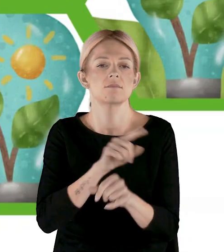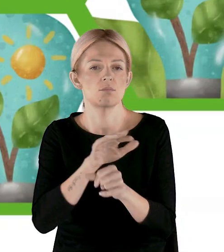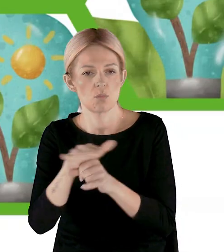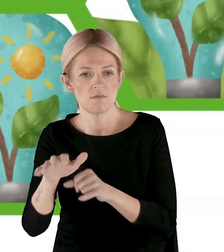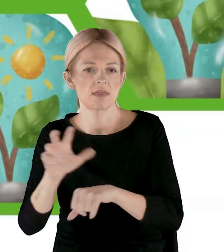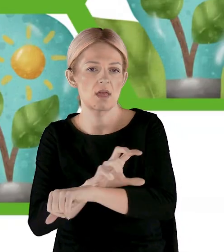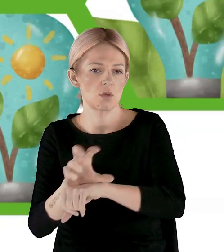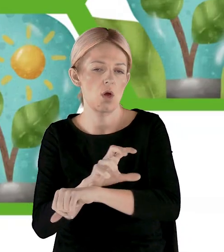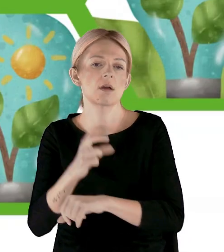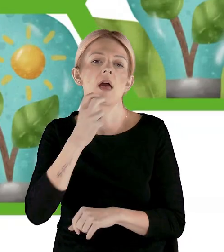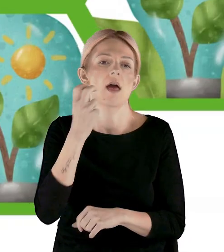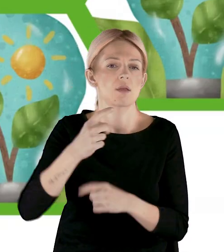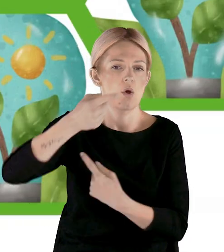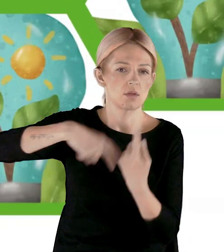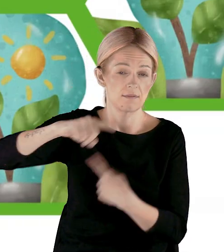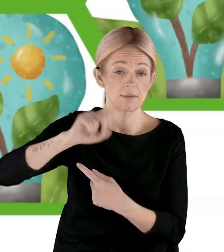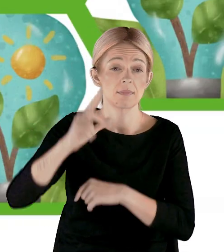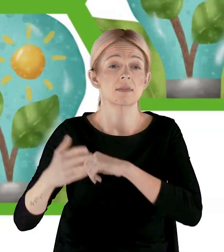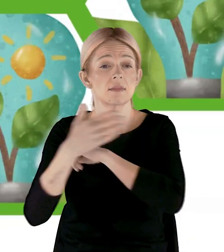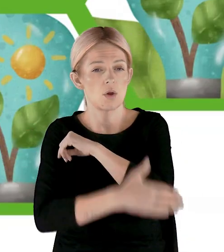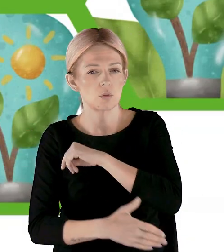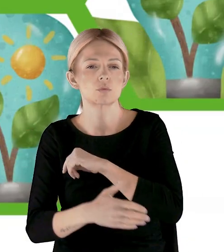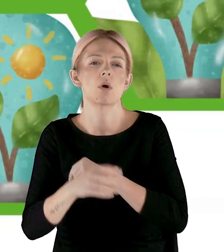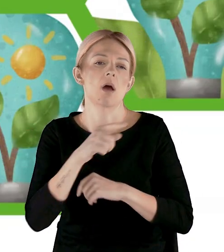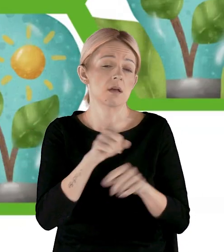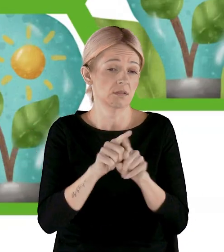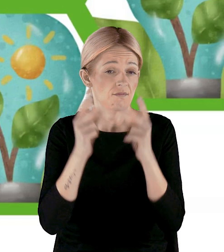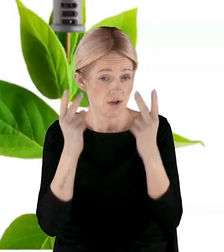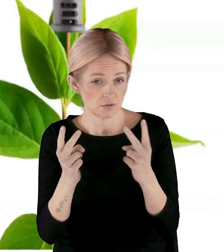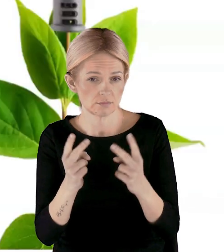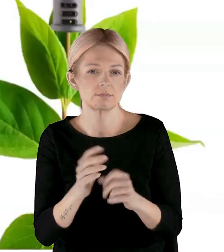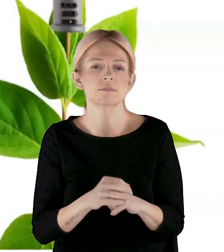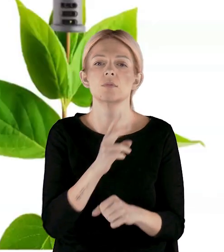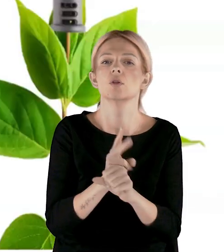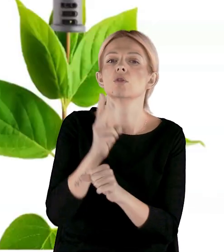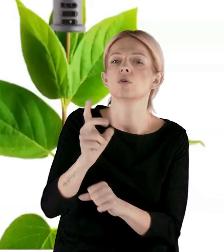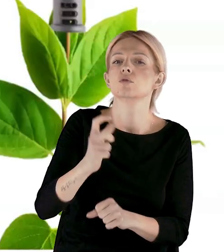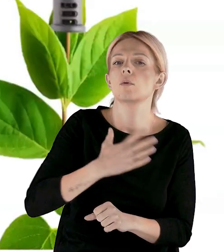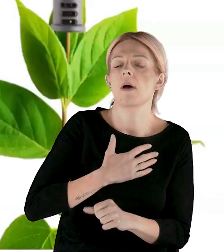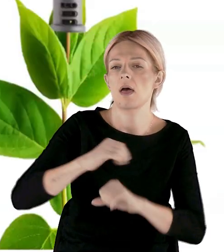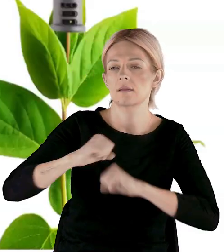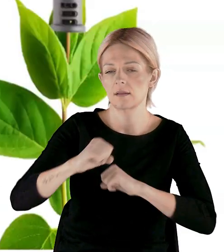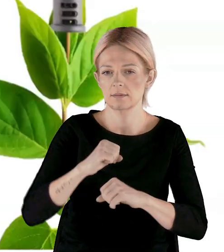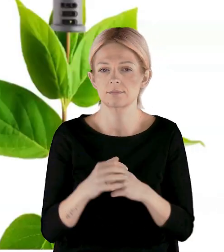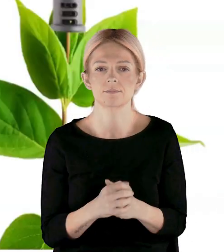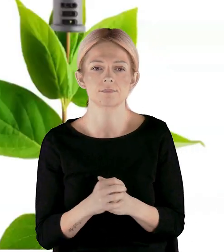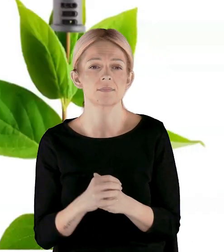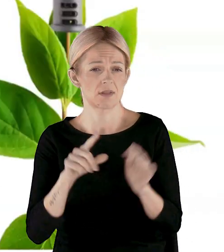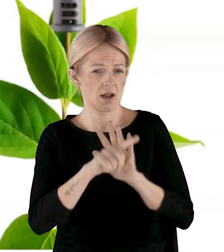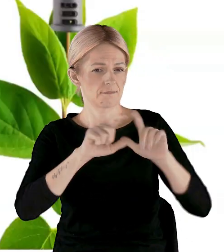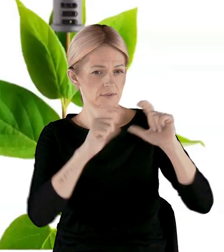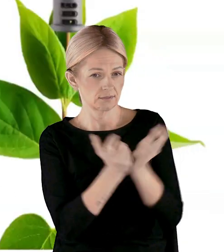accessibility of energy resources for everyone. So first of all, let's start with